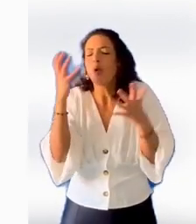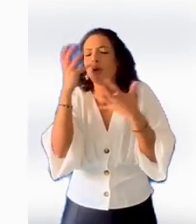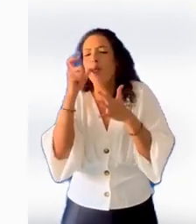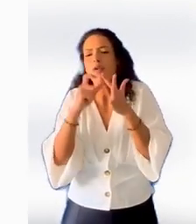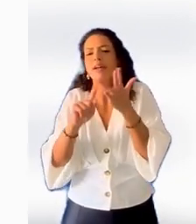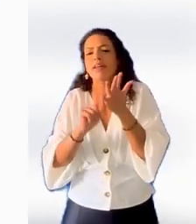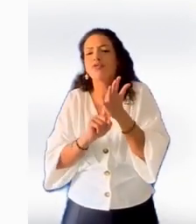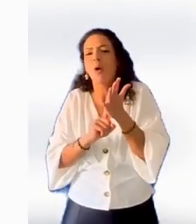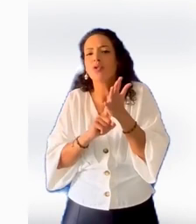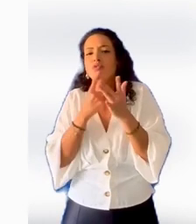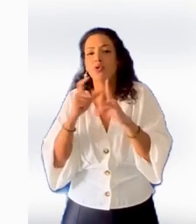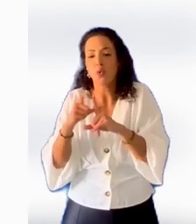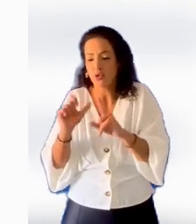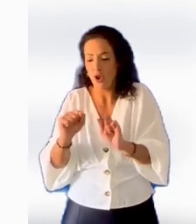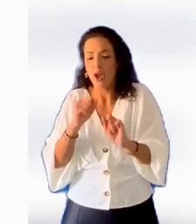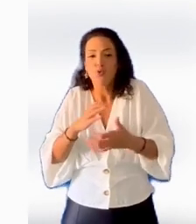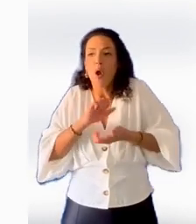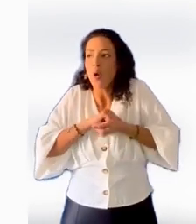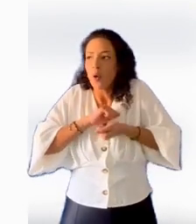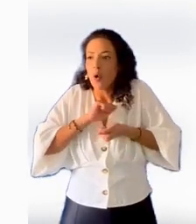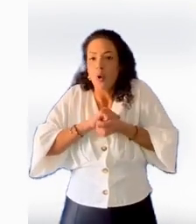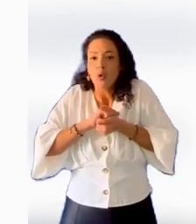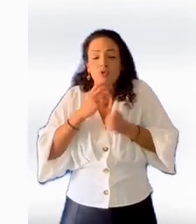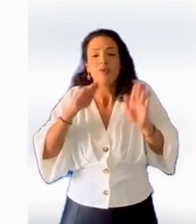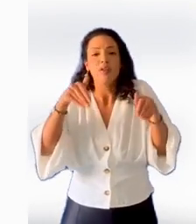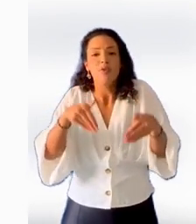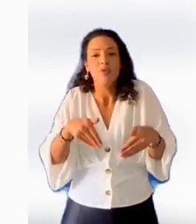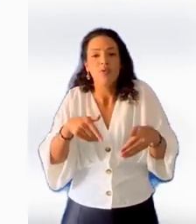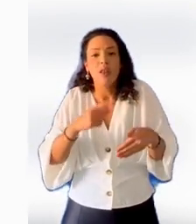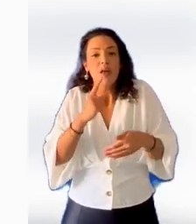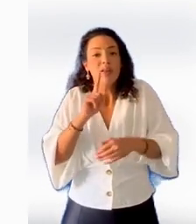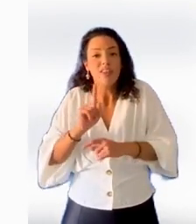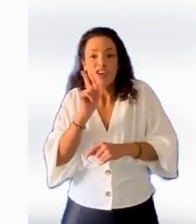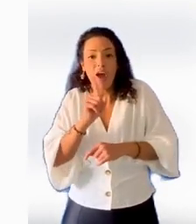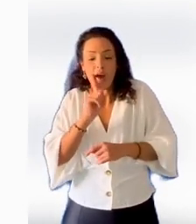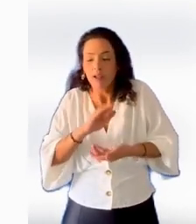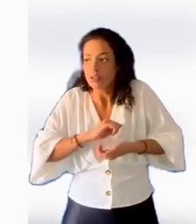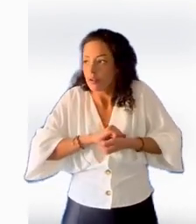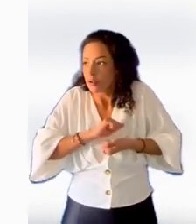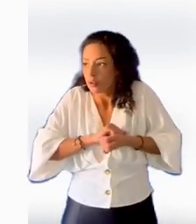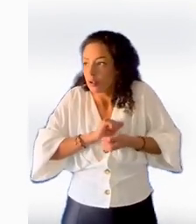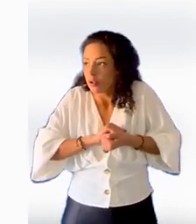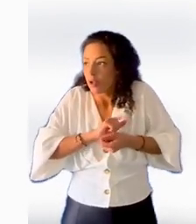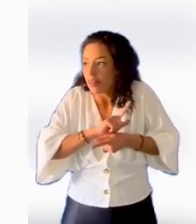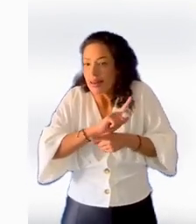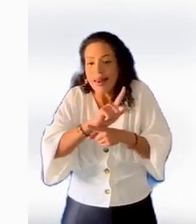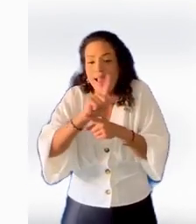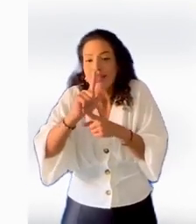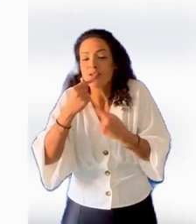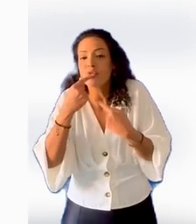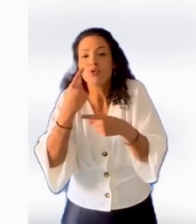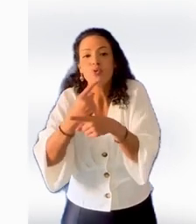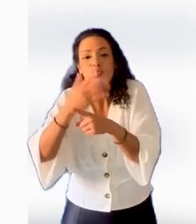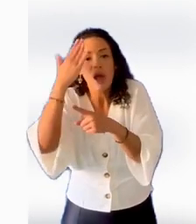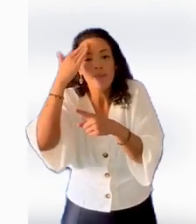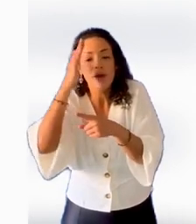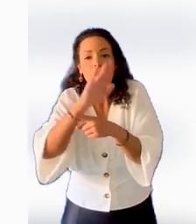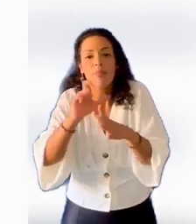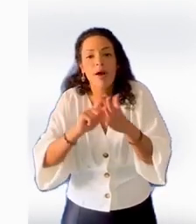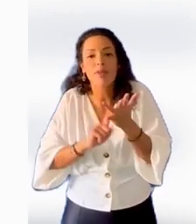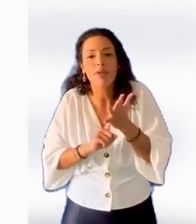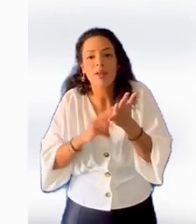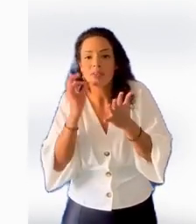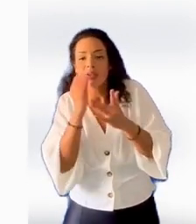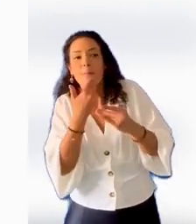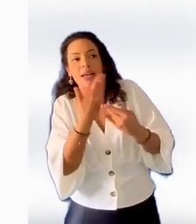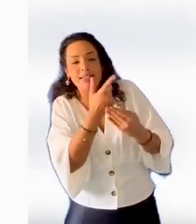7-year-old daughter to hold during the funeral service. She kept them clutched in her hand until she felt able to share them with her mother and asked her to keep them